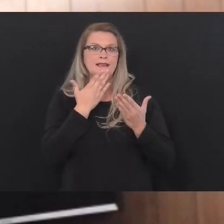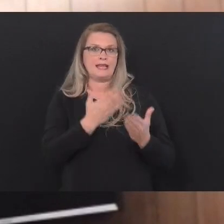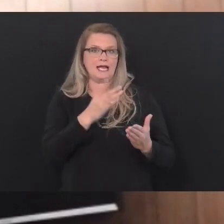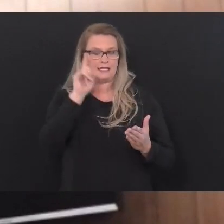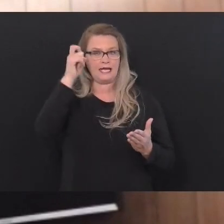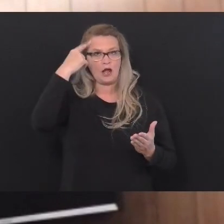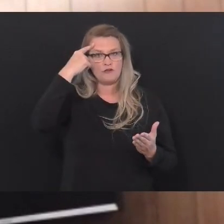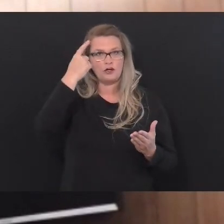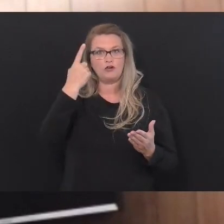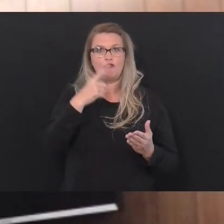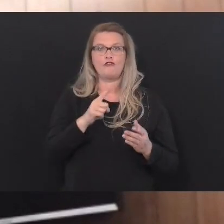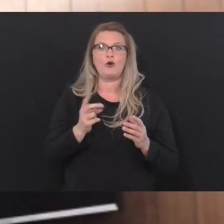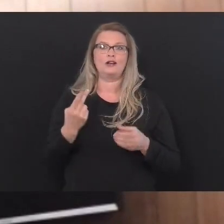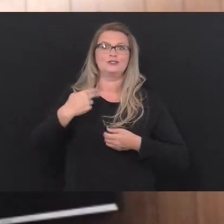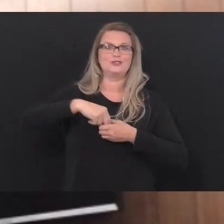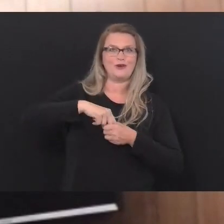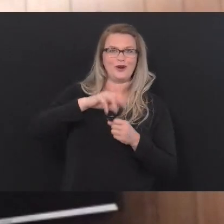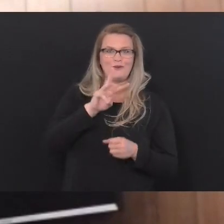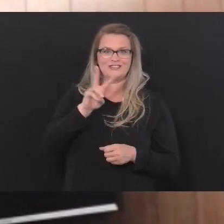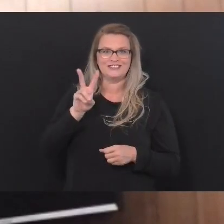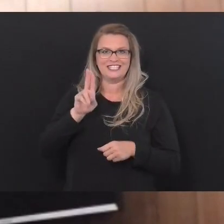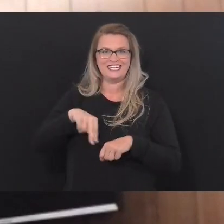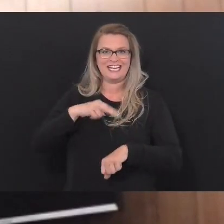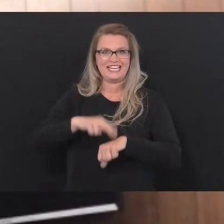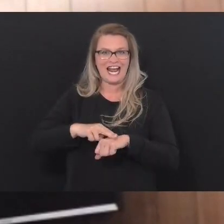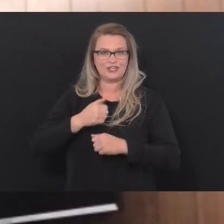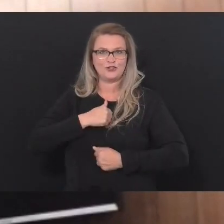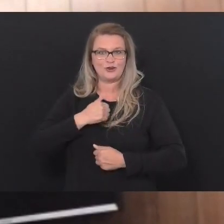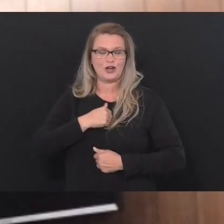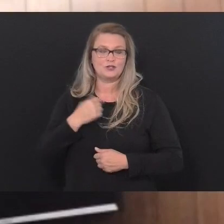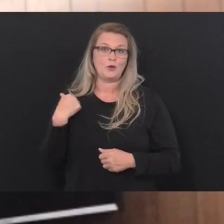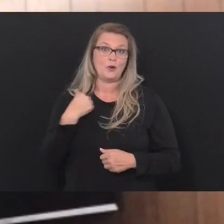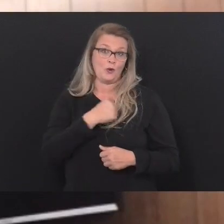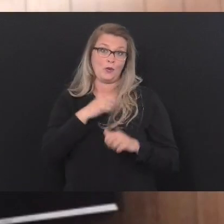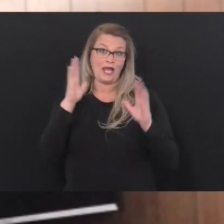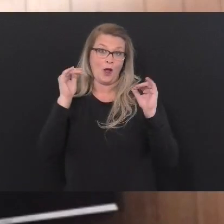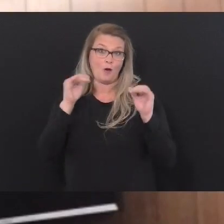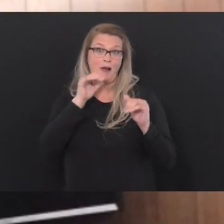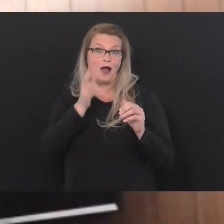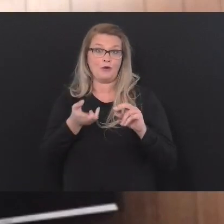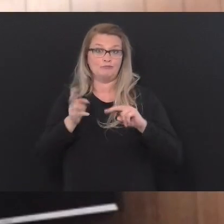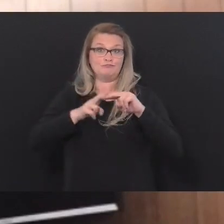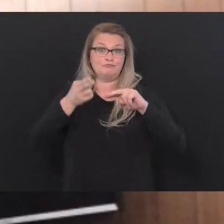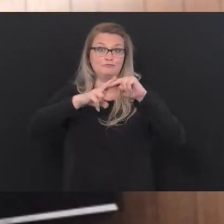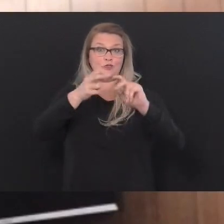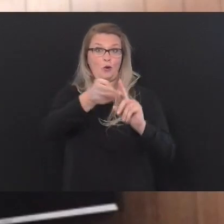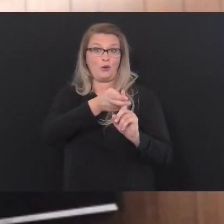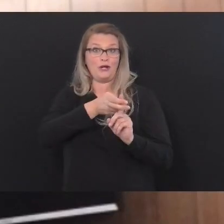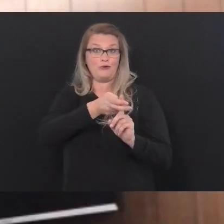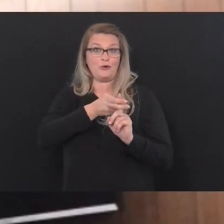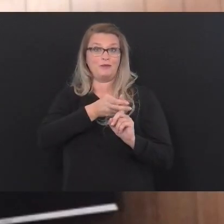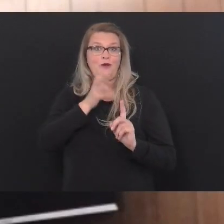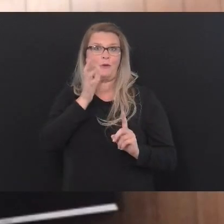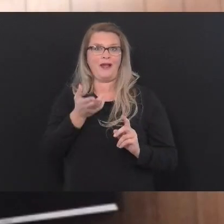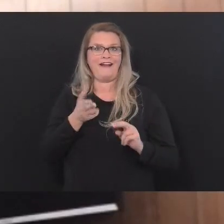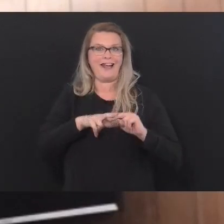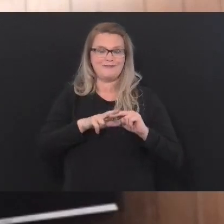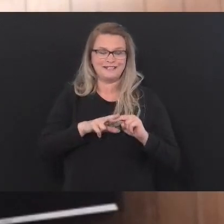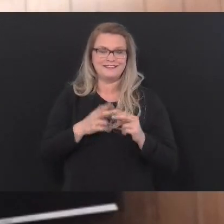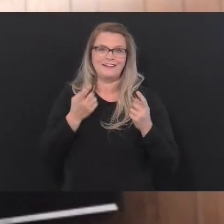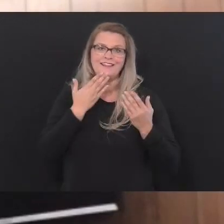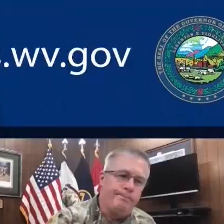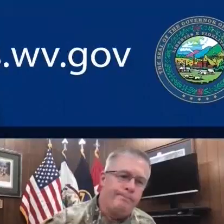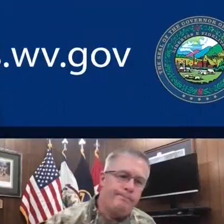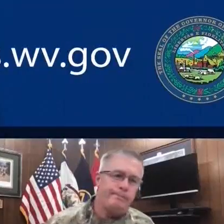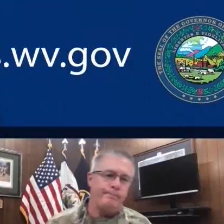out yesterday about joining the West Virginia National Guard. We hope it means our recruiting will go up exponentially in the next several days. Thank you.